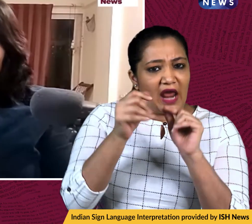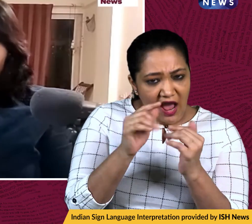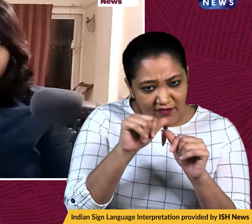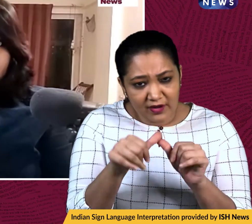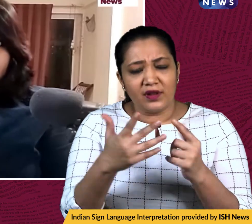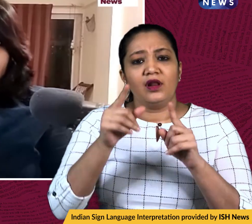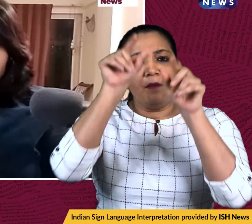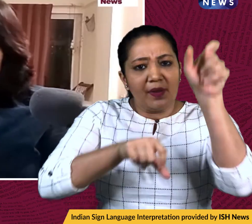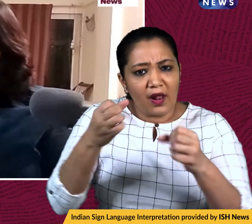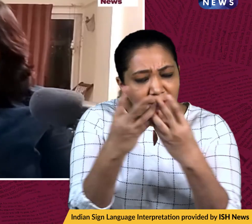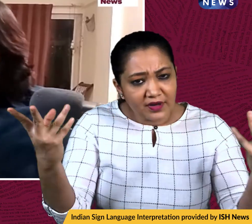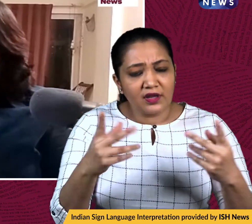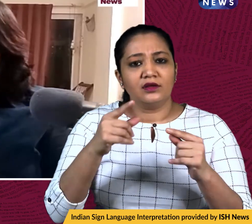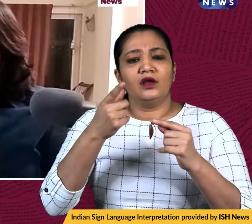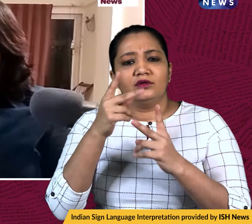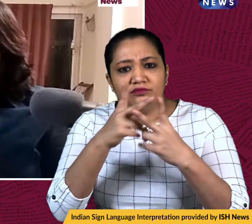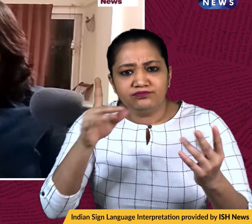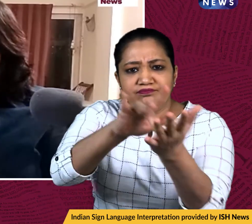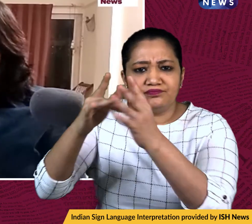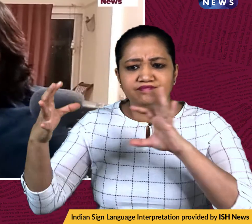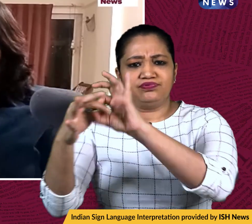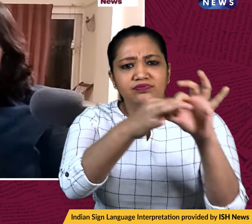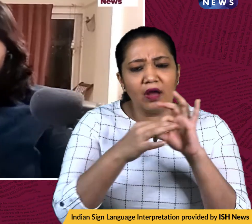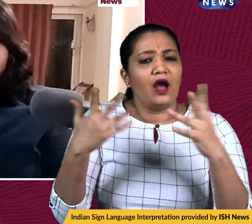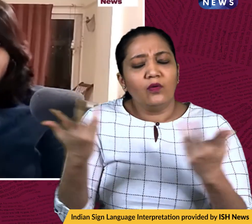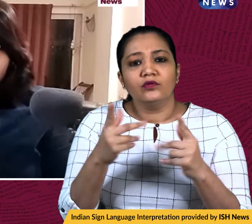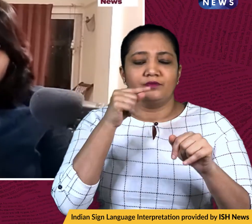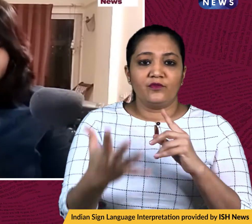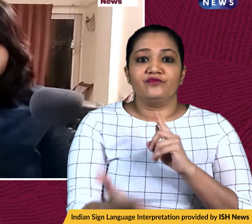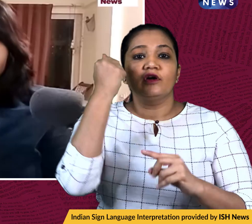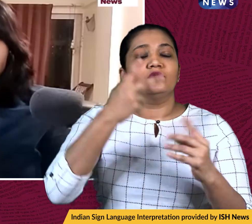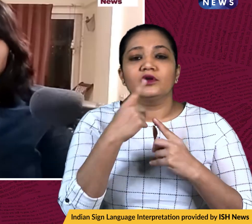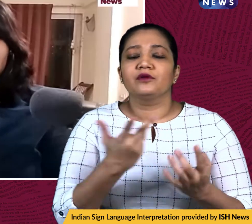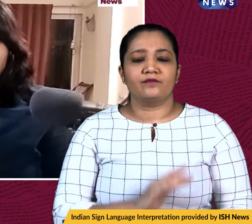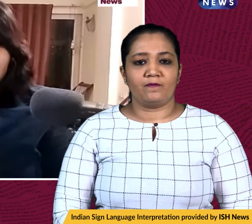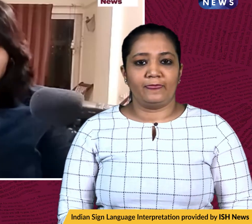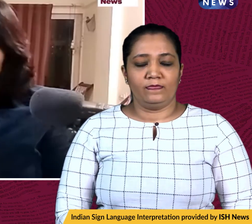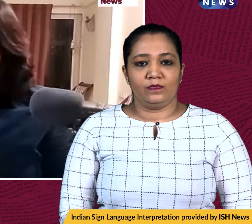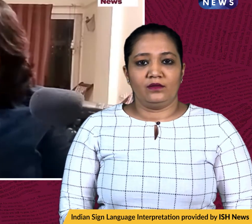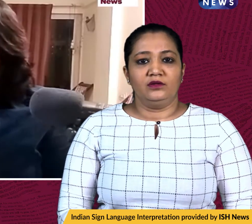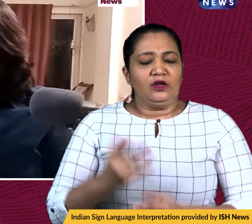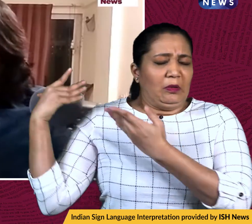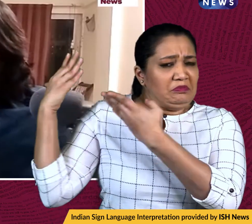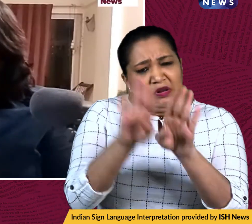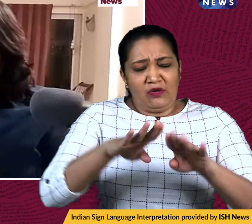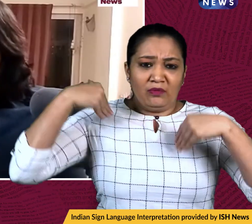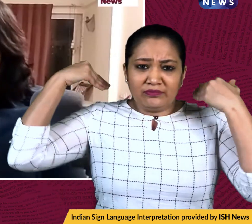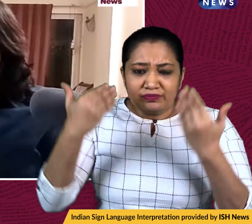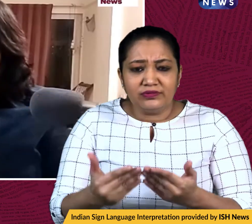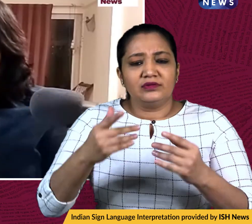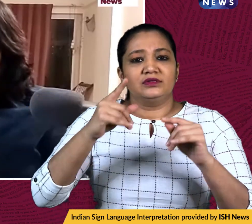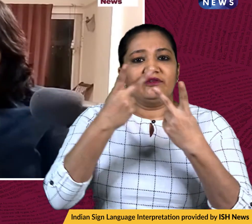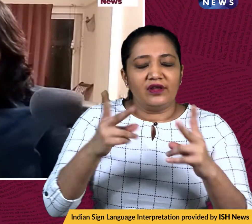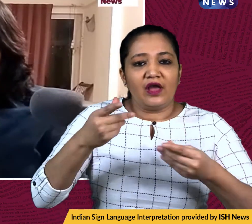data, population and monitoring station networks. It was found that despite lockdowns and